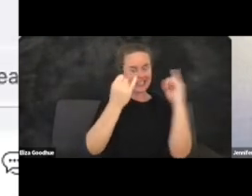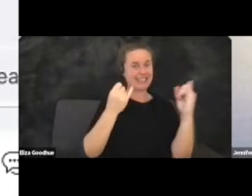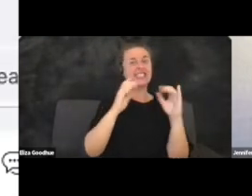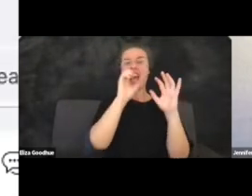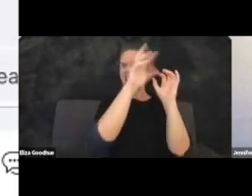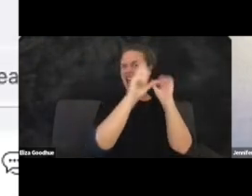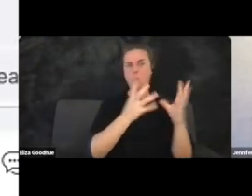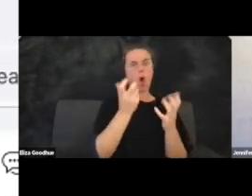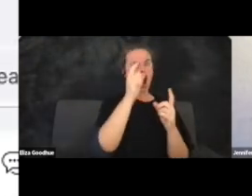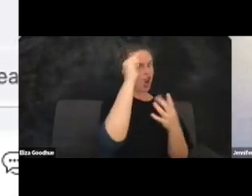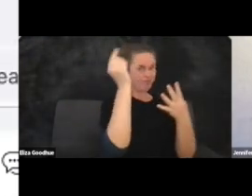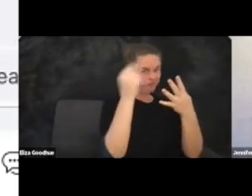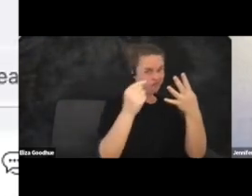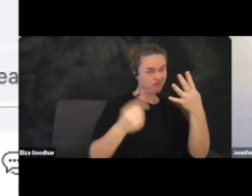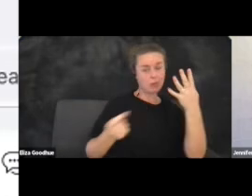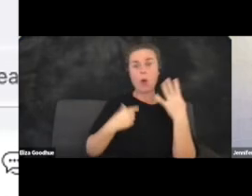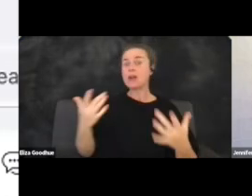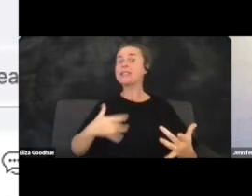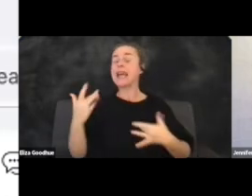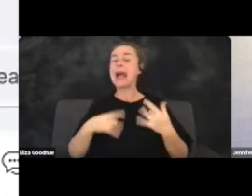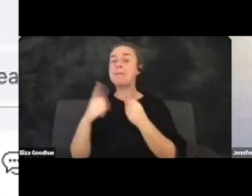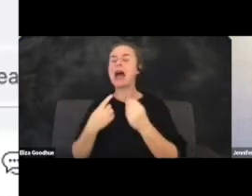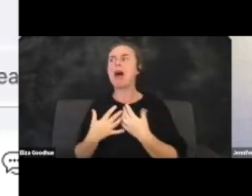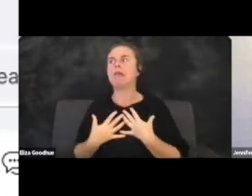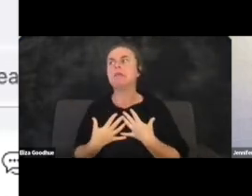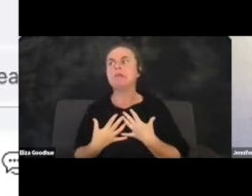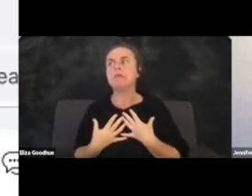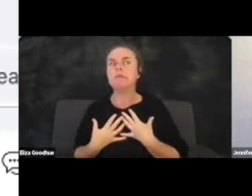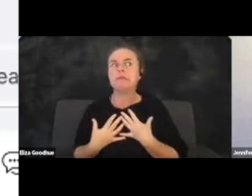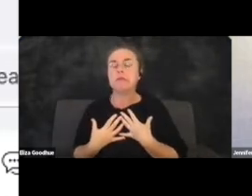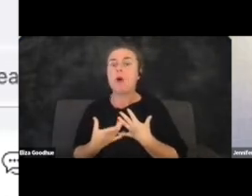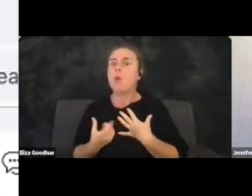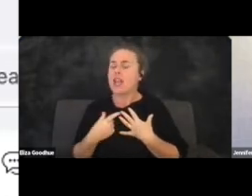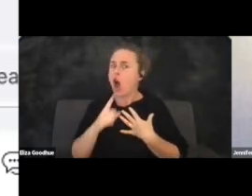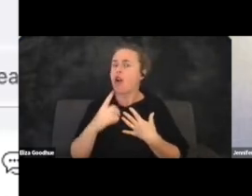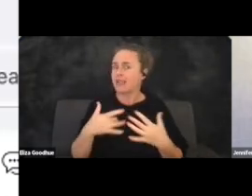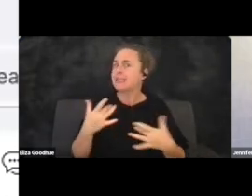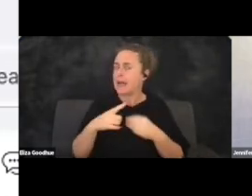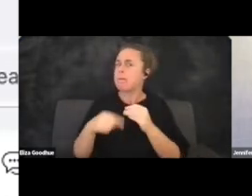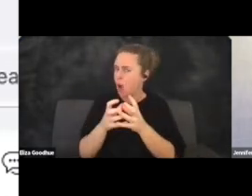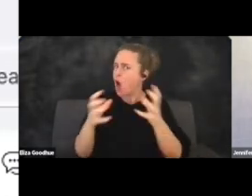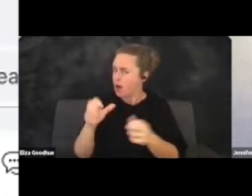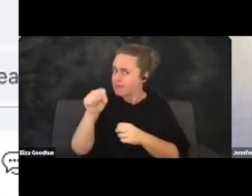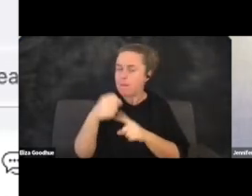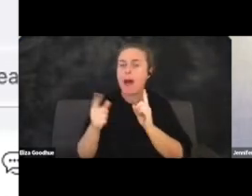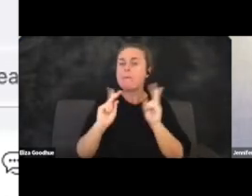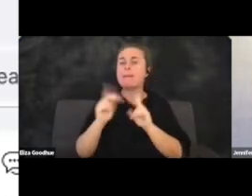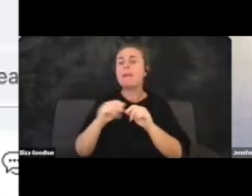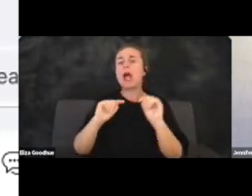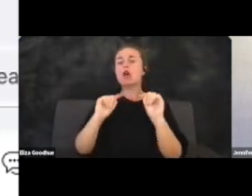And we ended up talking through that and realized that we're just excited about so much, but the people that were in that group are